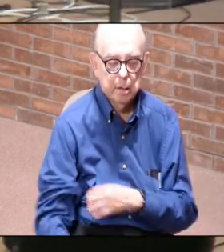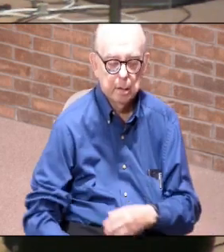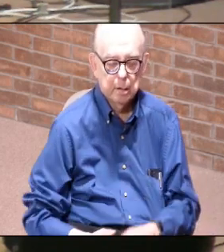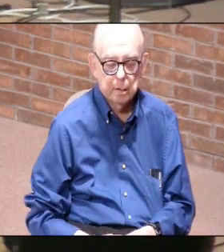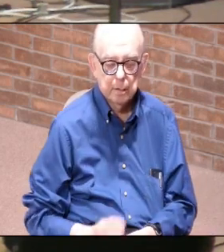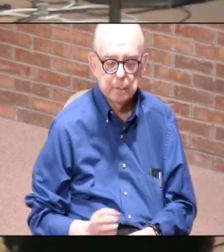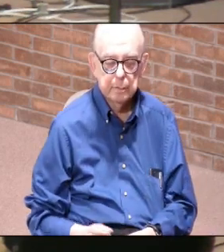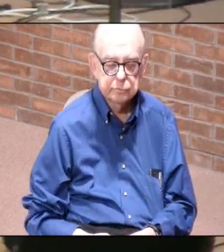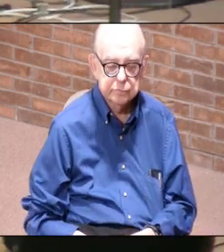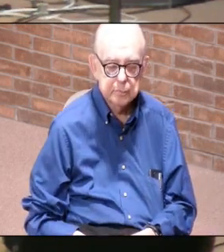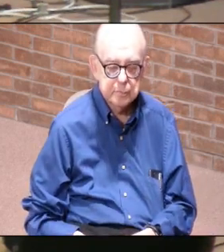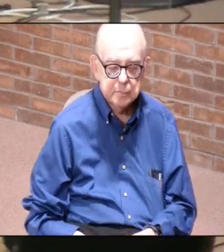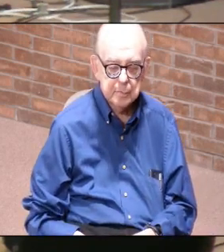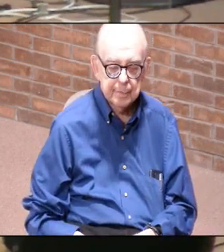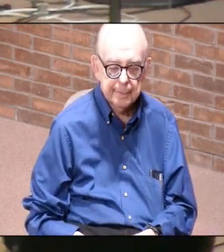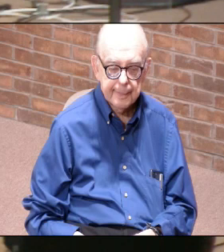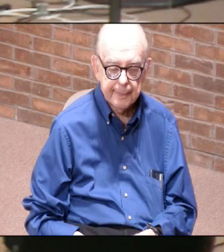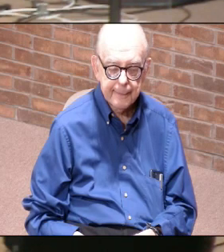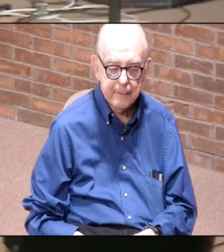And